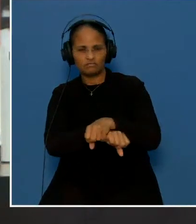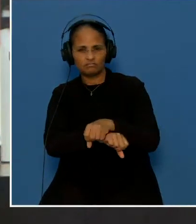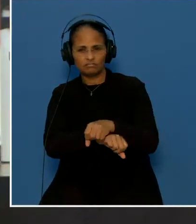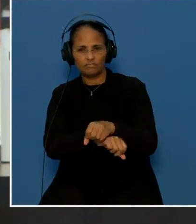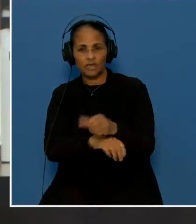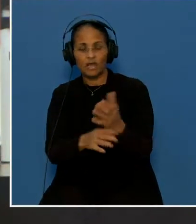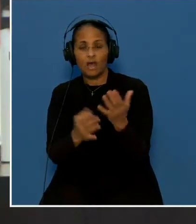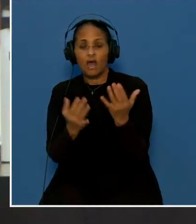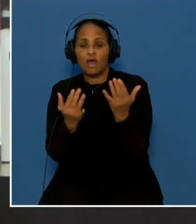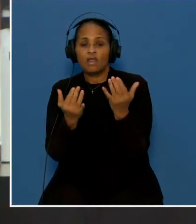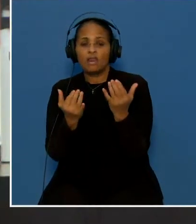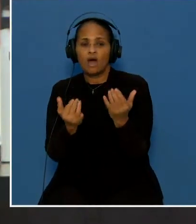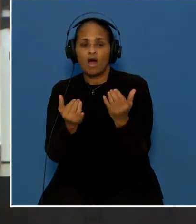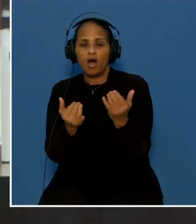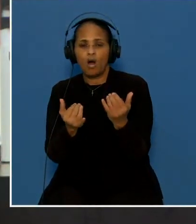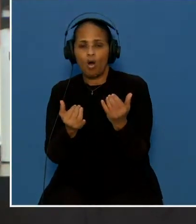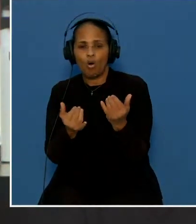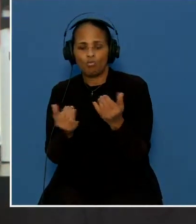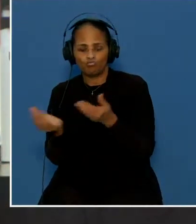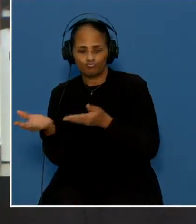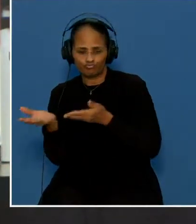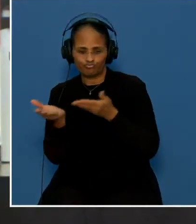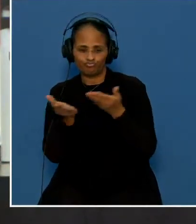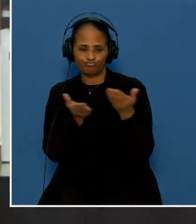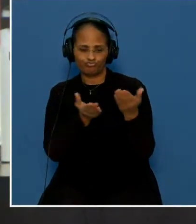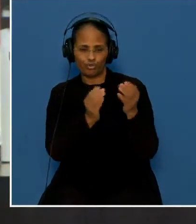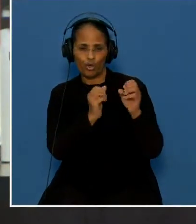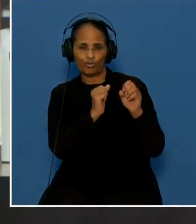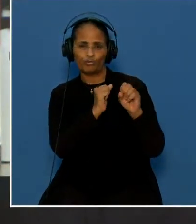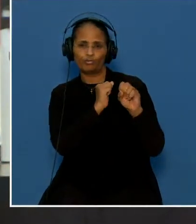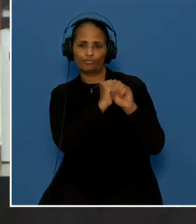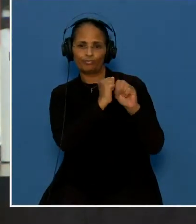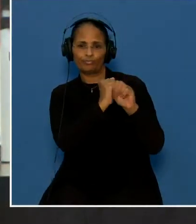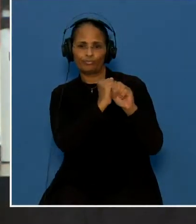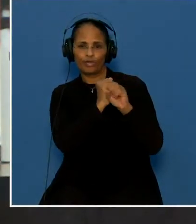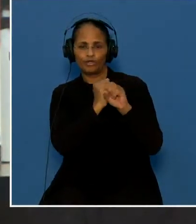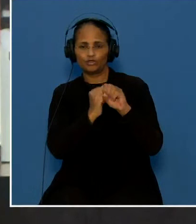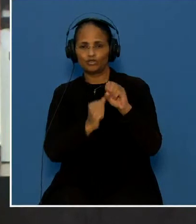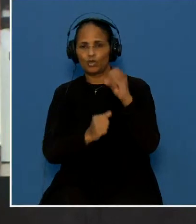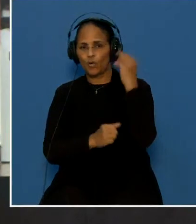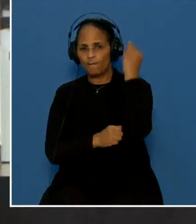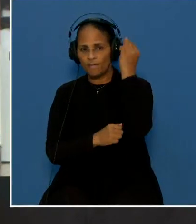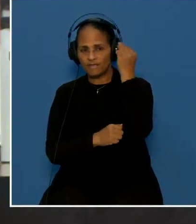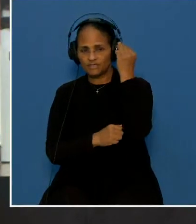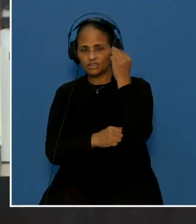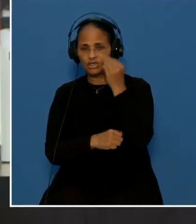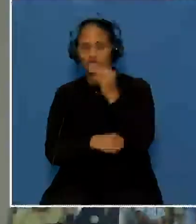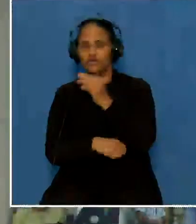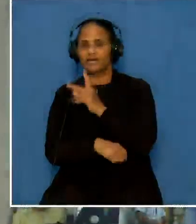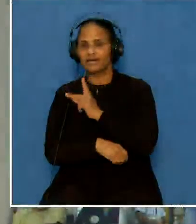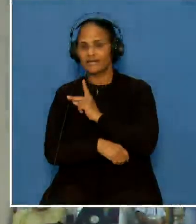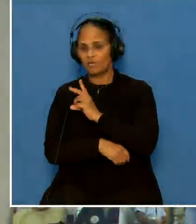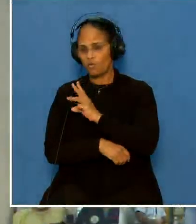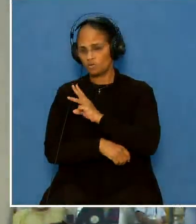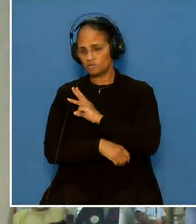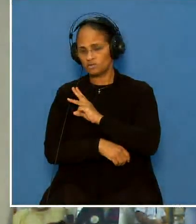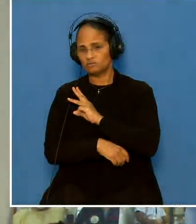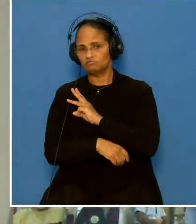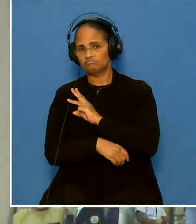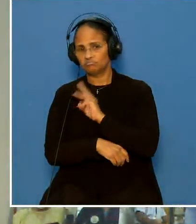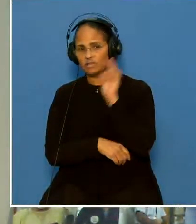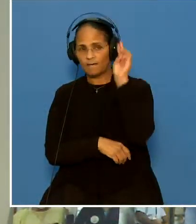I will now turn over the presentation to Minister Kim Wilson, the Minister of